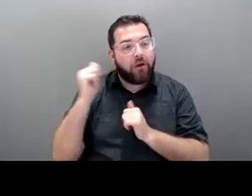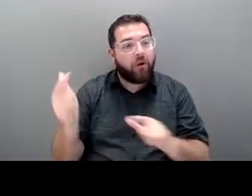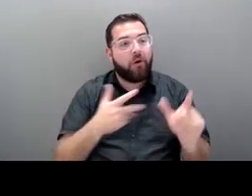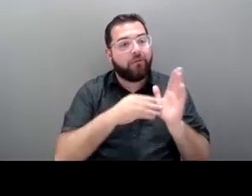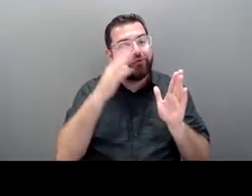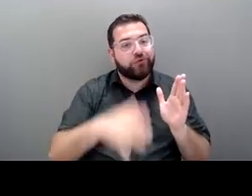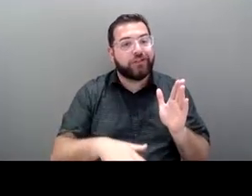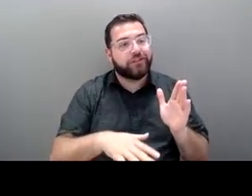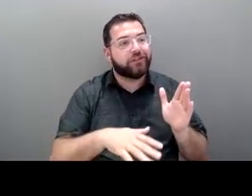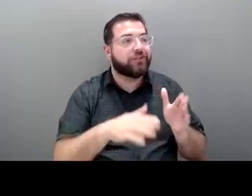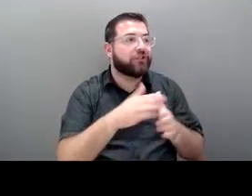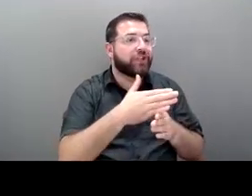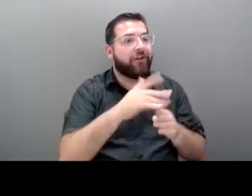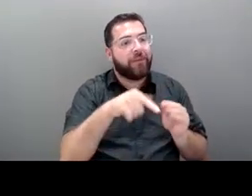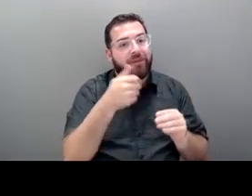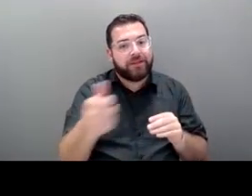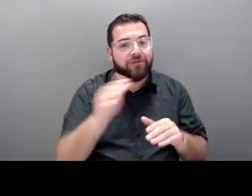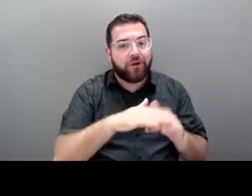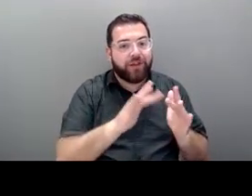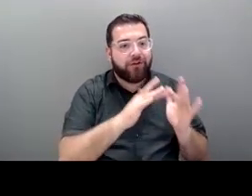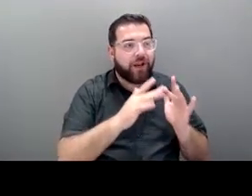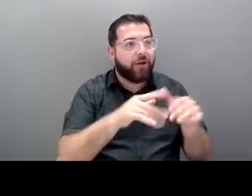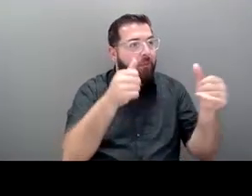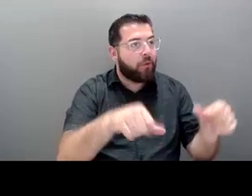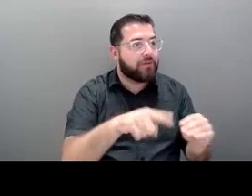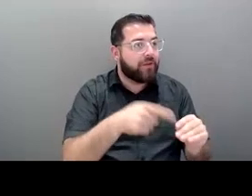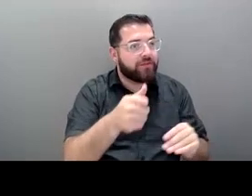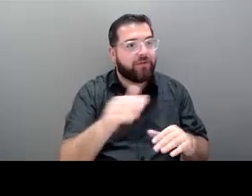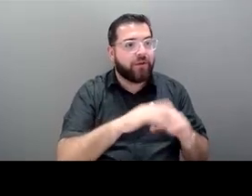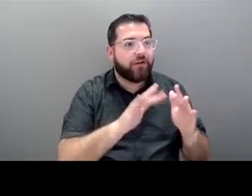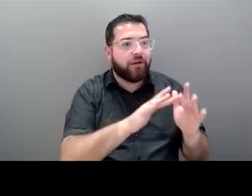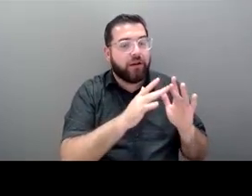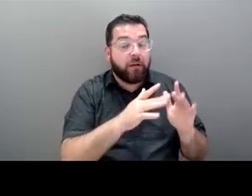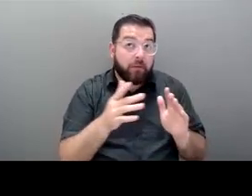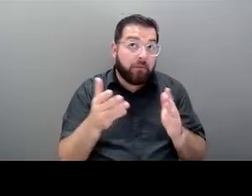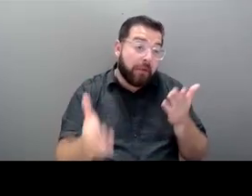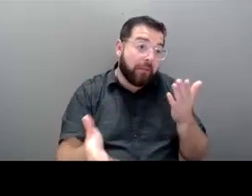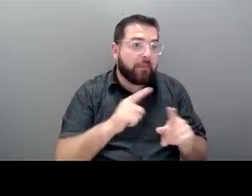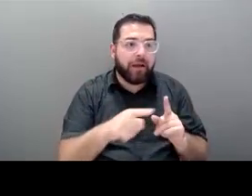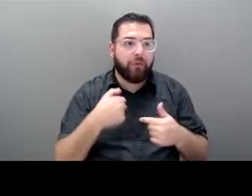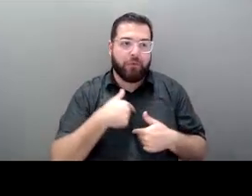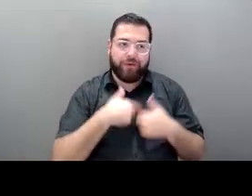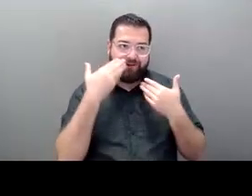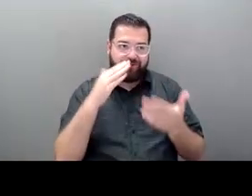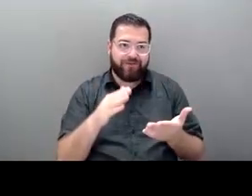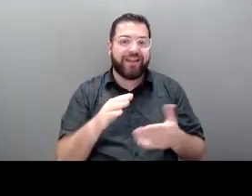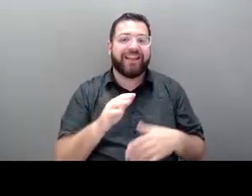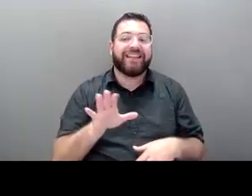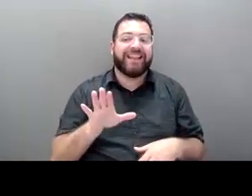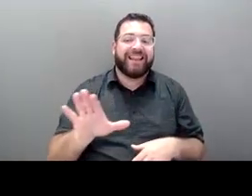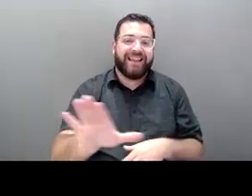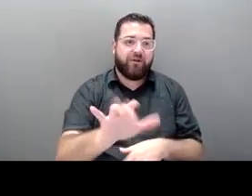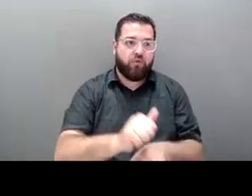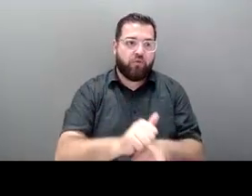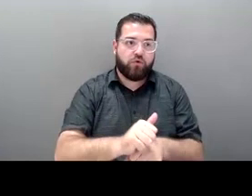themselves on the internet. Some do, but we can't, you know, we don't know that. And it's their work that we can't decide whether to share.